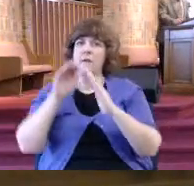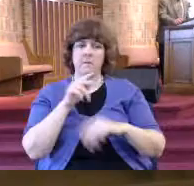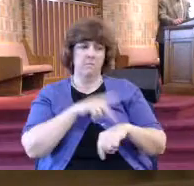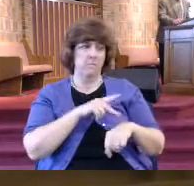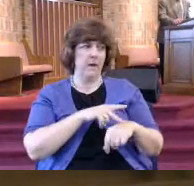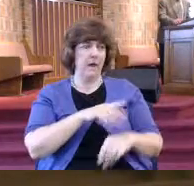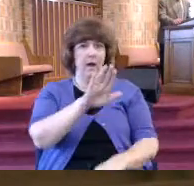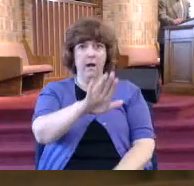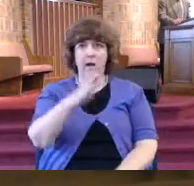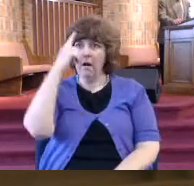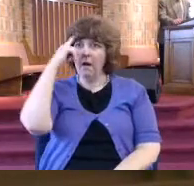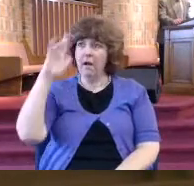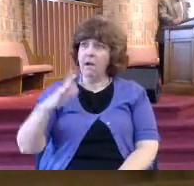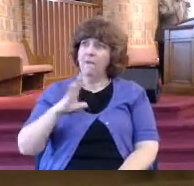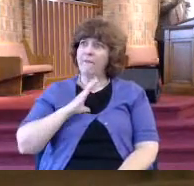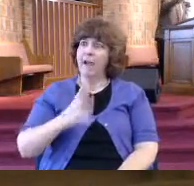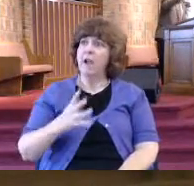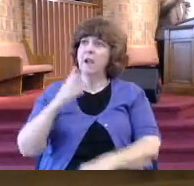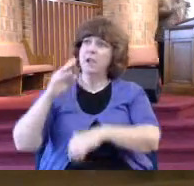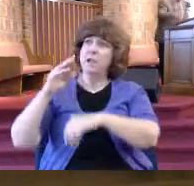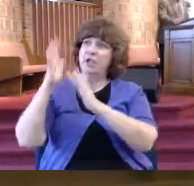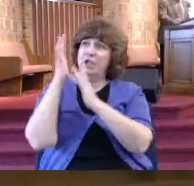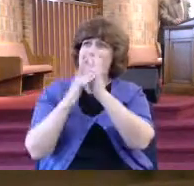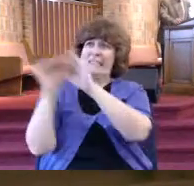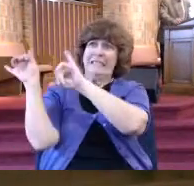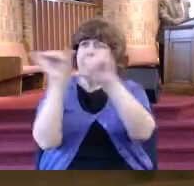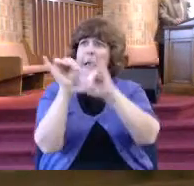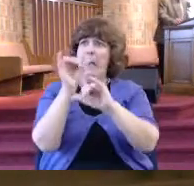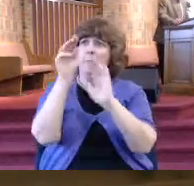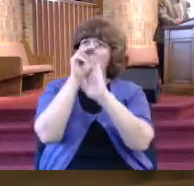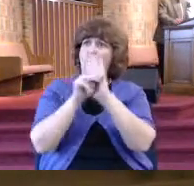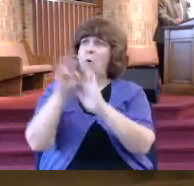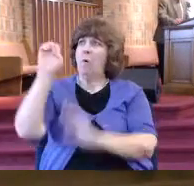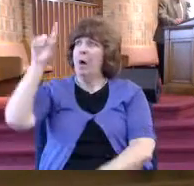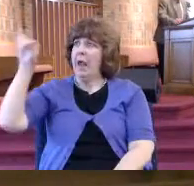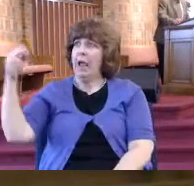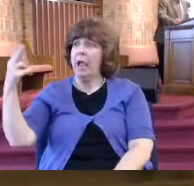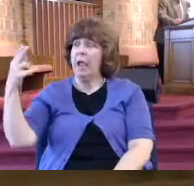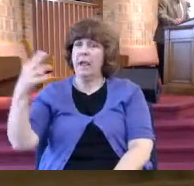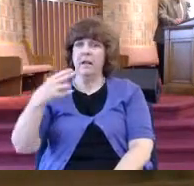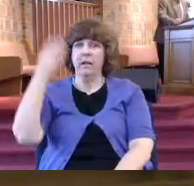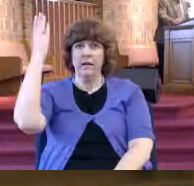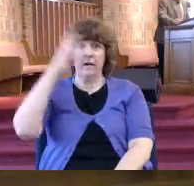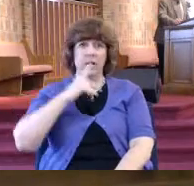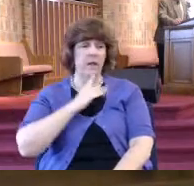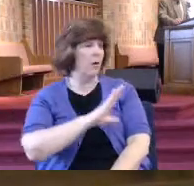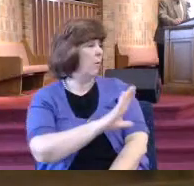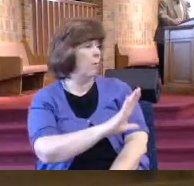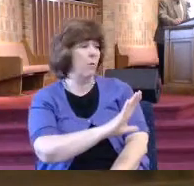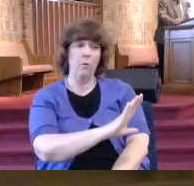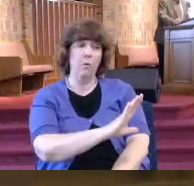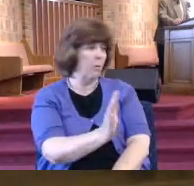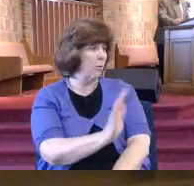in a category of Moses and Elijah." And God says, "Don't listen to Moses and Elijah.